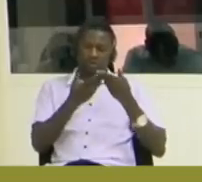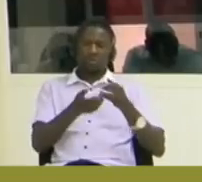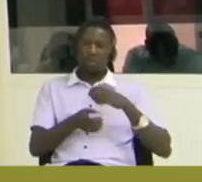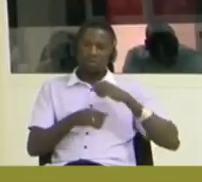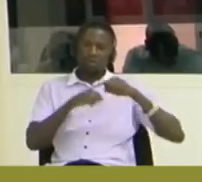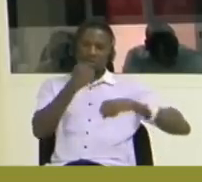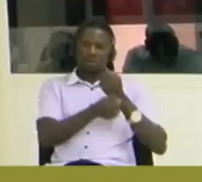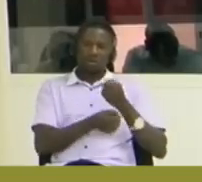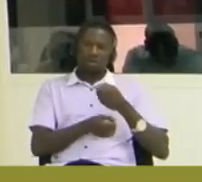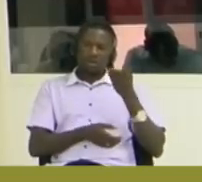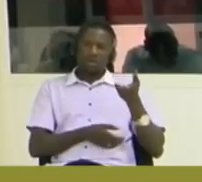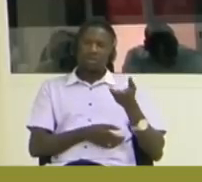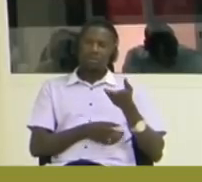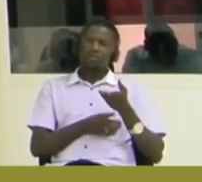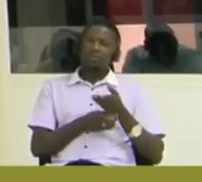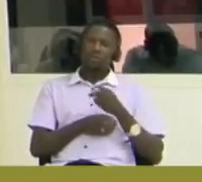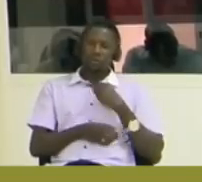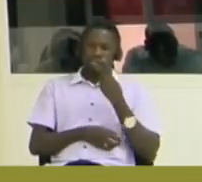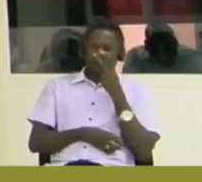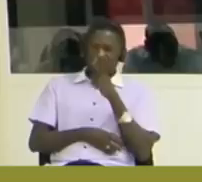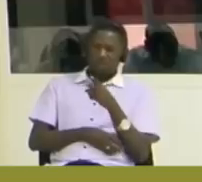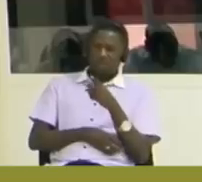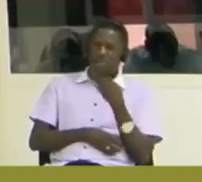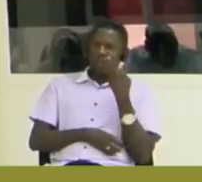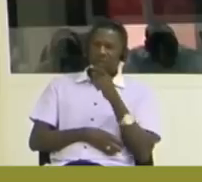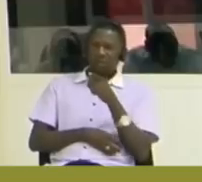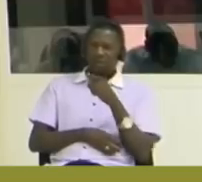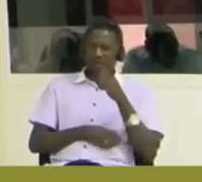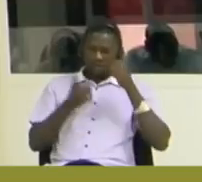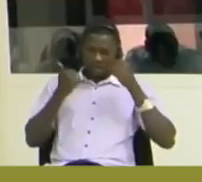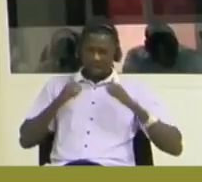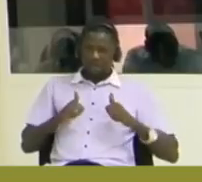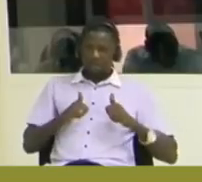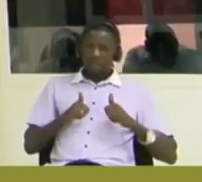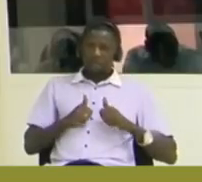them. You see, if that was the case,